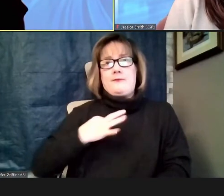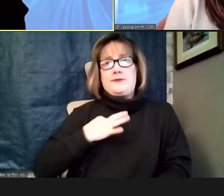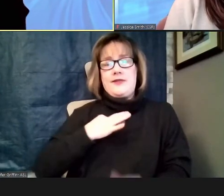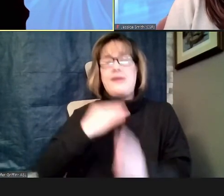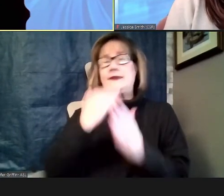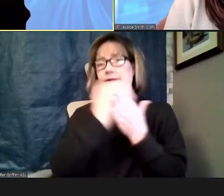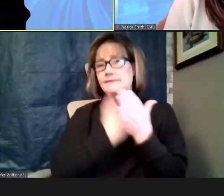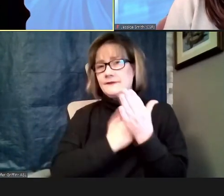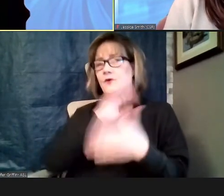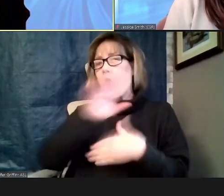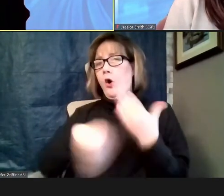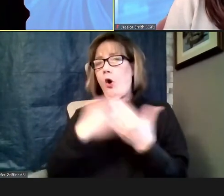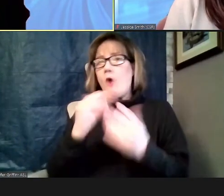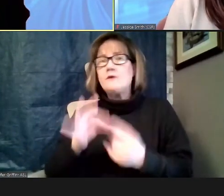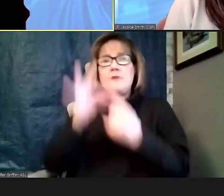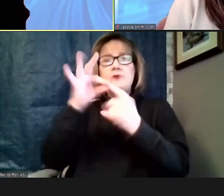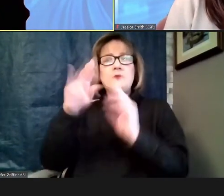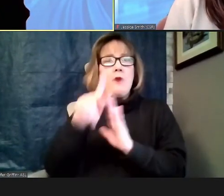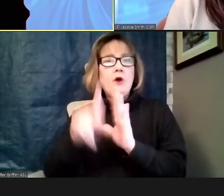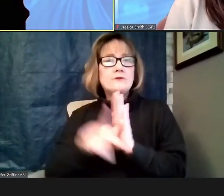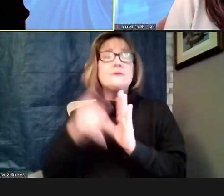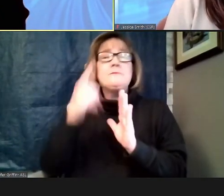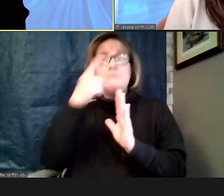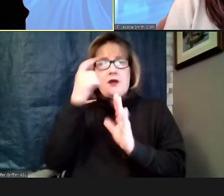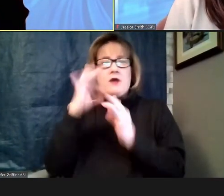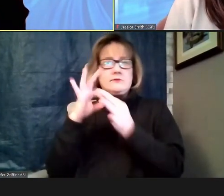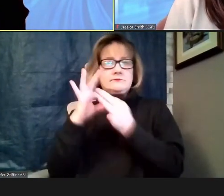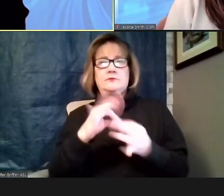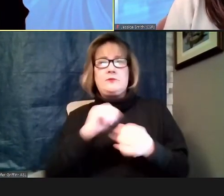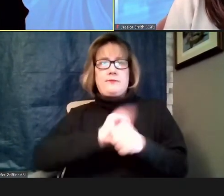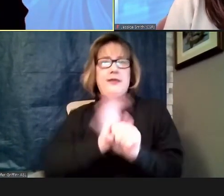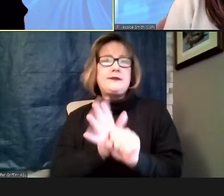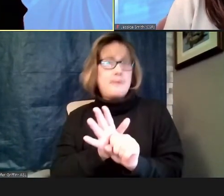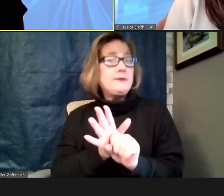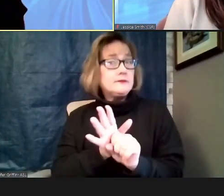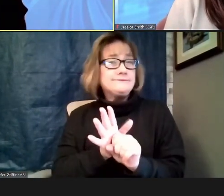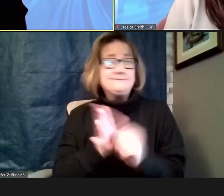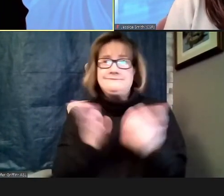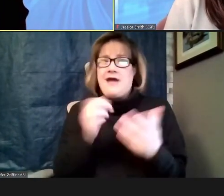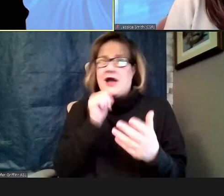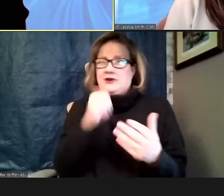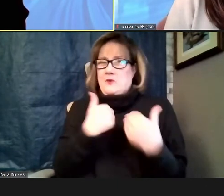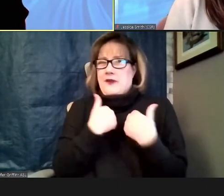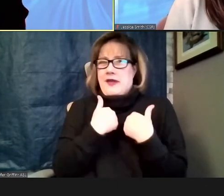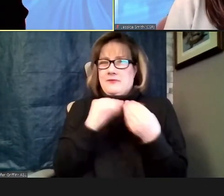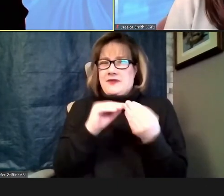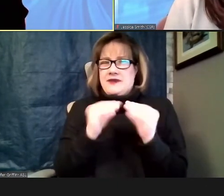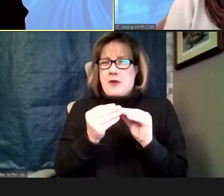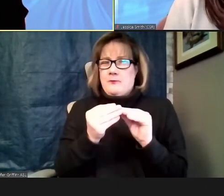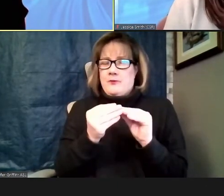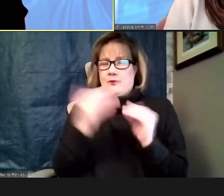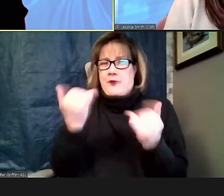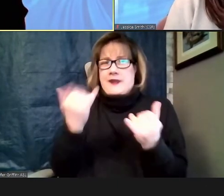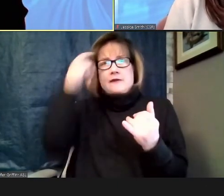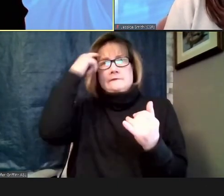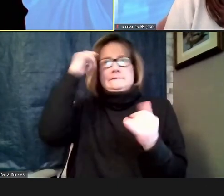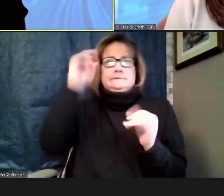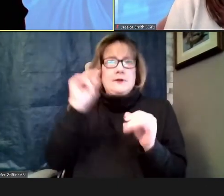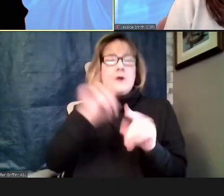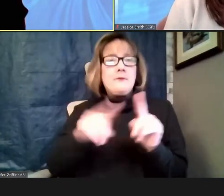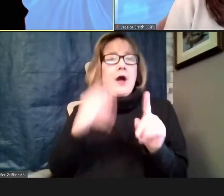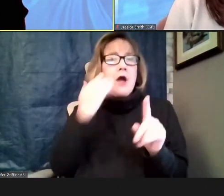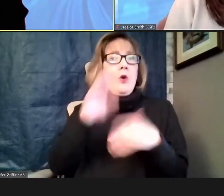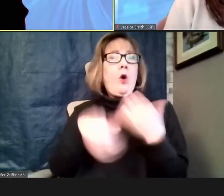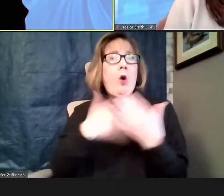of the special policies for the pandemic. I don't have the number off the top of my head, but I do know that all those policies